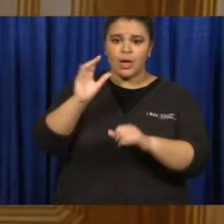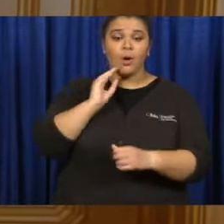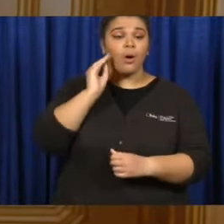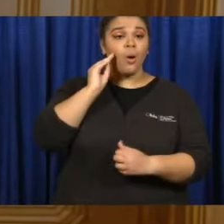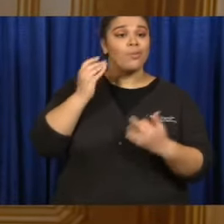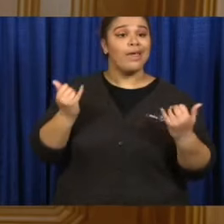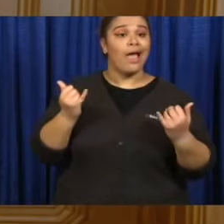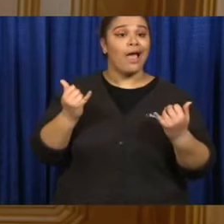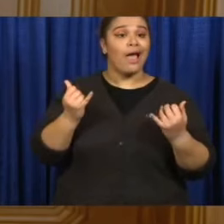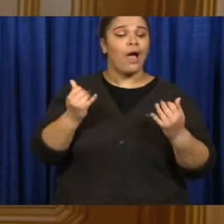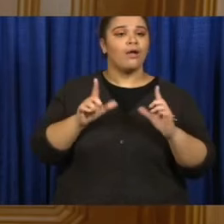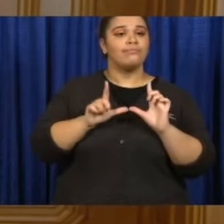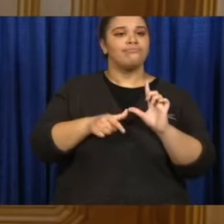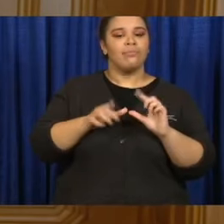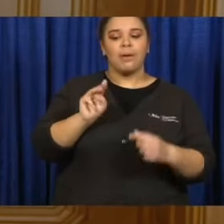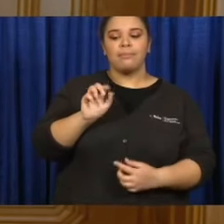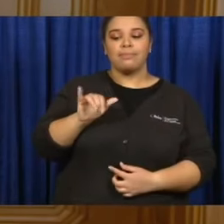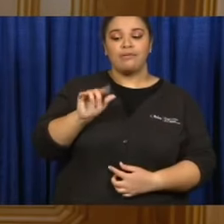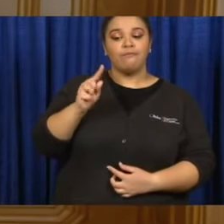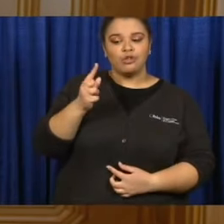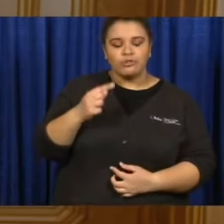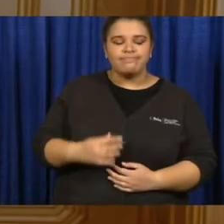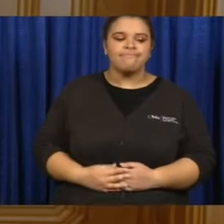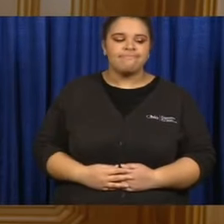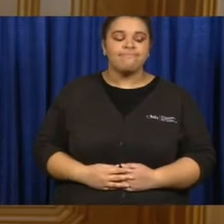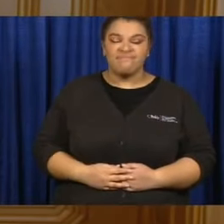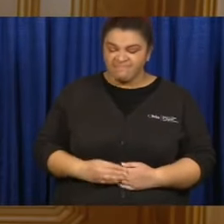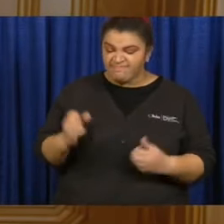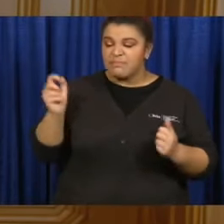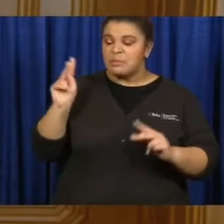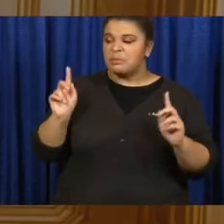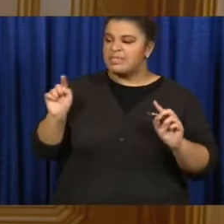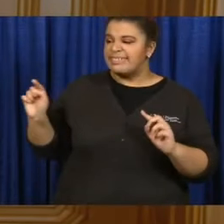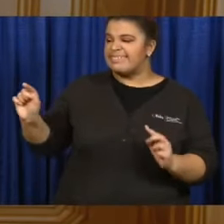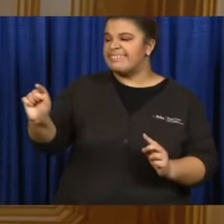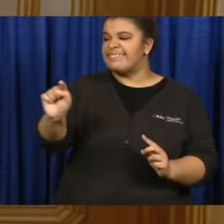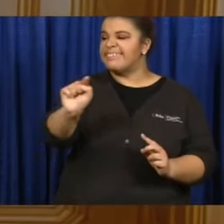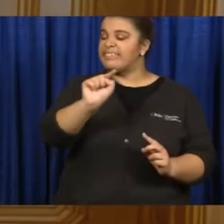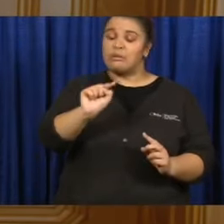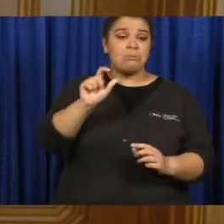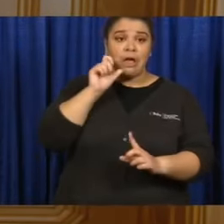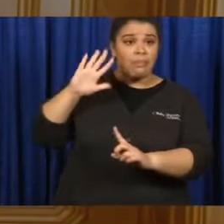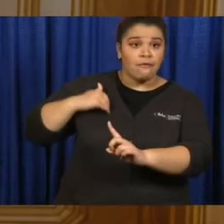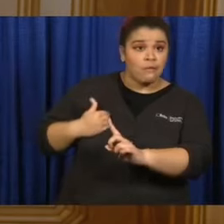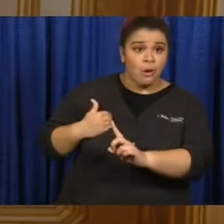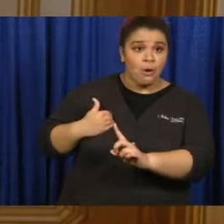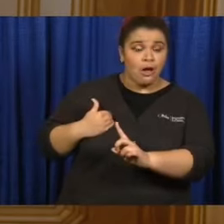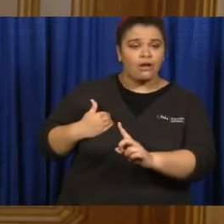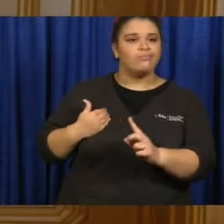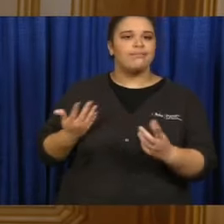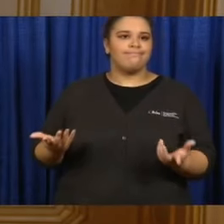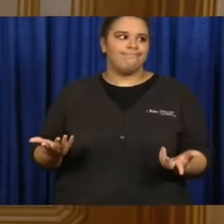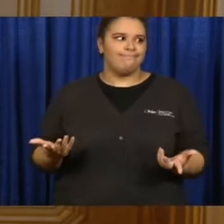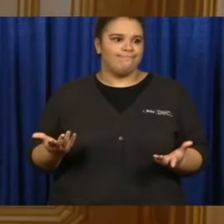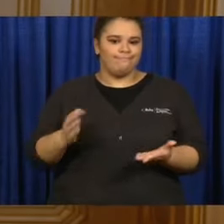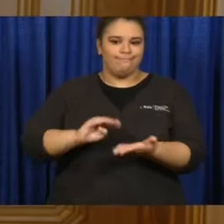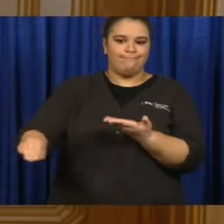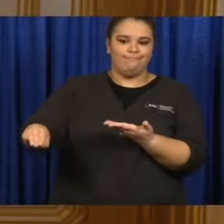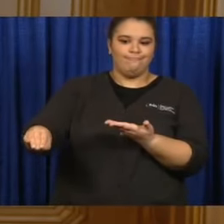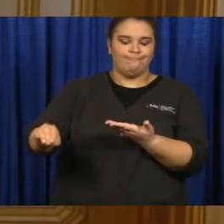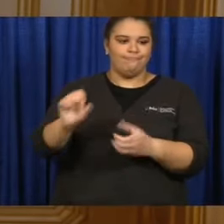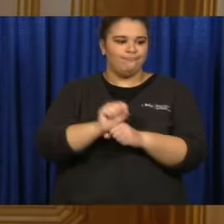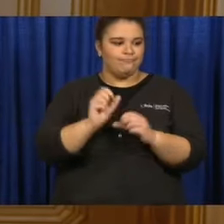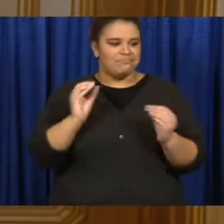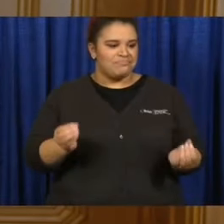no fault of their own, have lost their jobs. They're sitting there, perhaps a lack of income too, their favorite